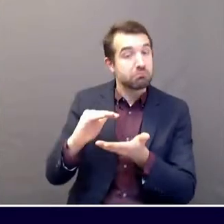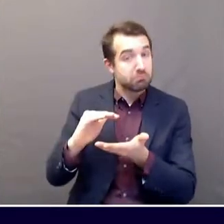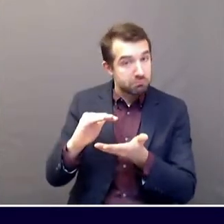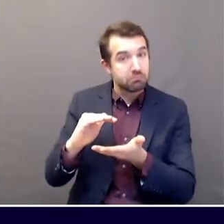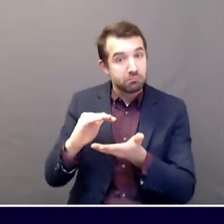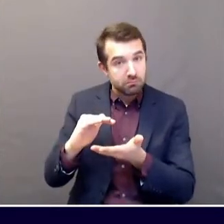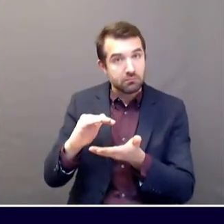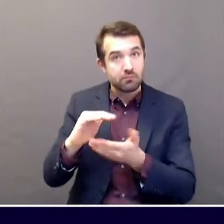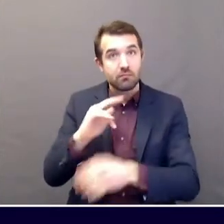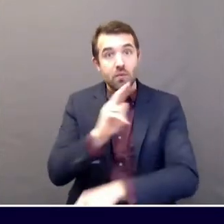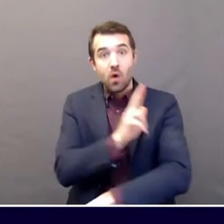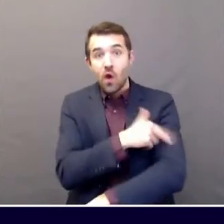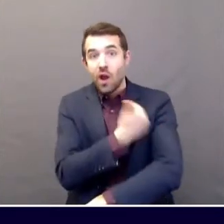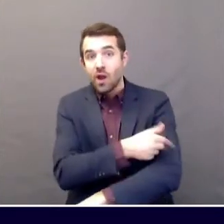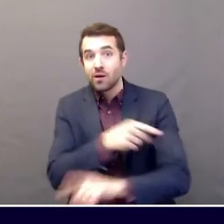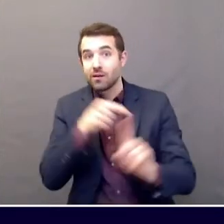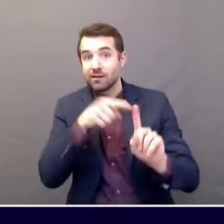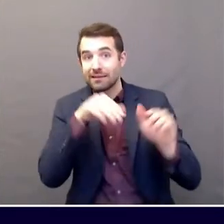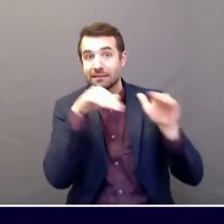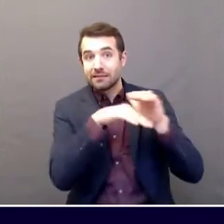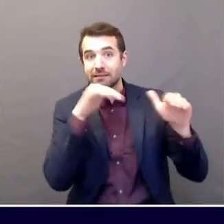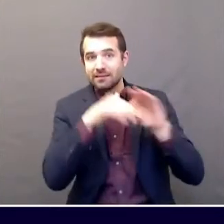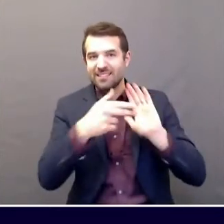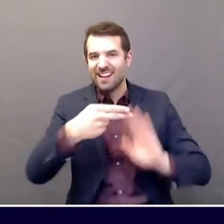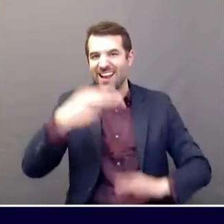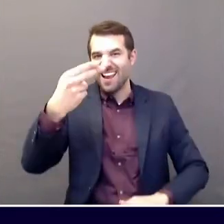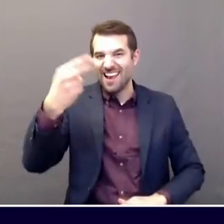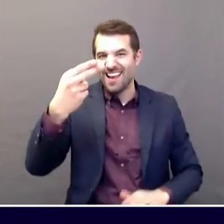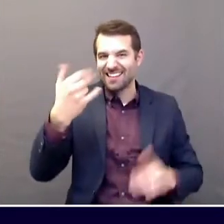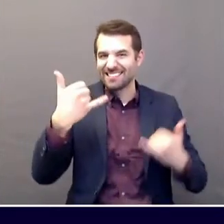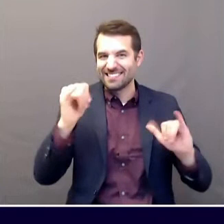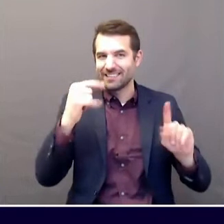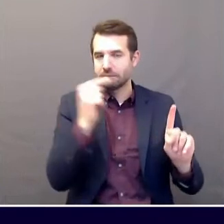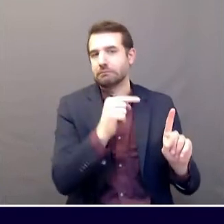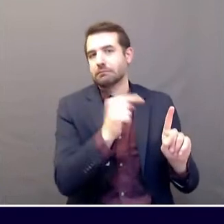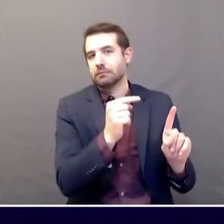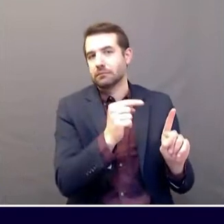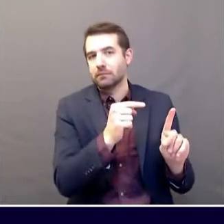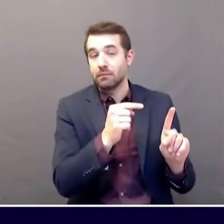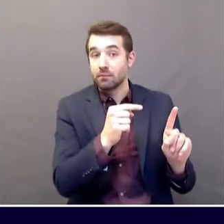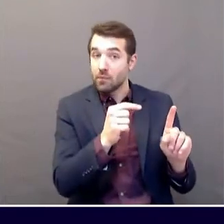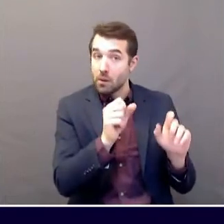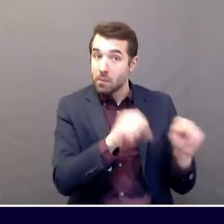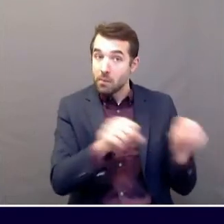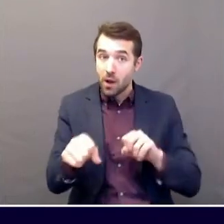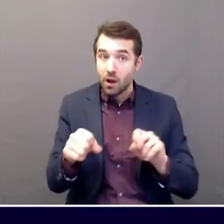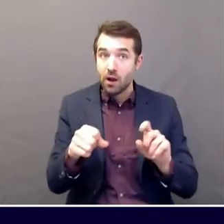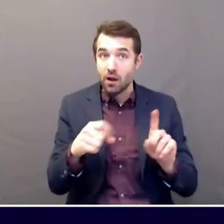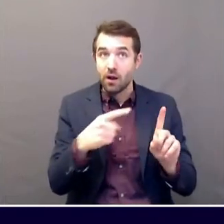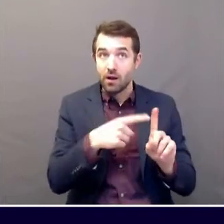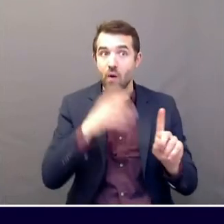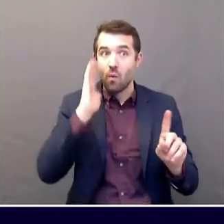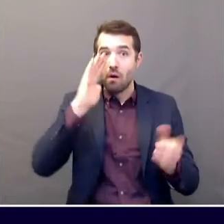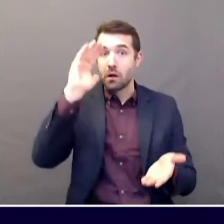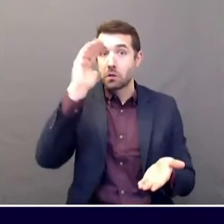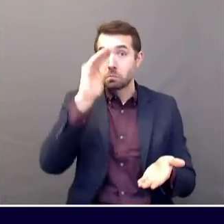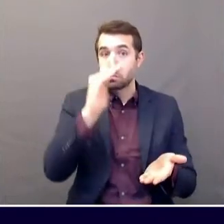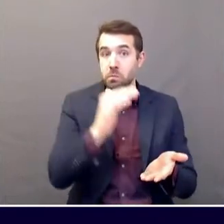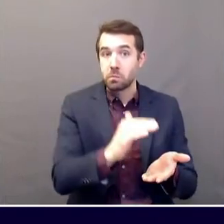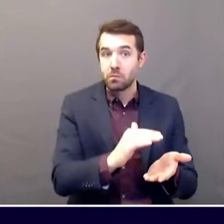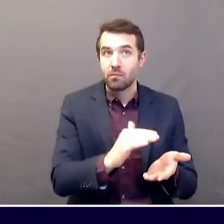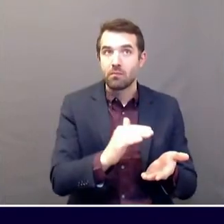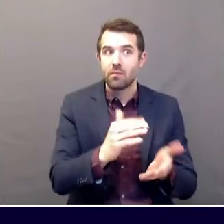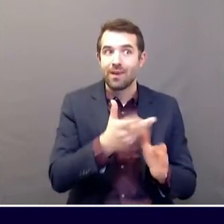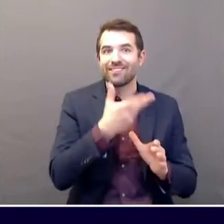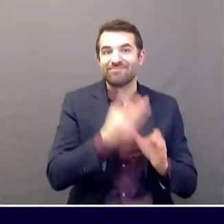that is a lagging indicator. Let us hope so. The same can be said of deaths. But at the same time, we know that there are